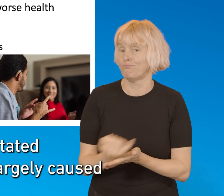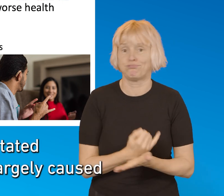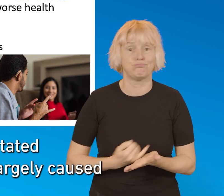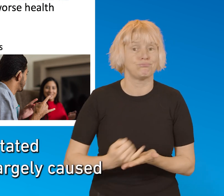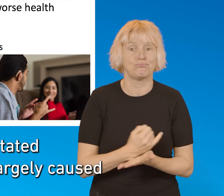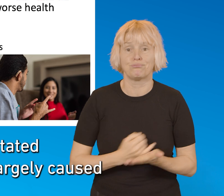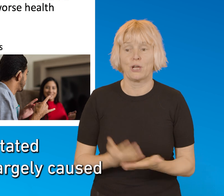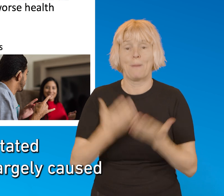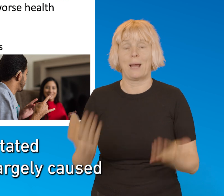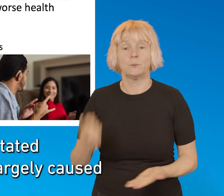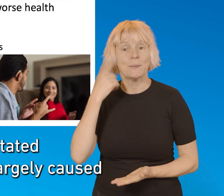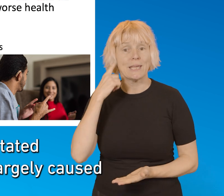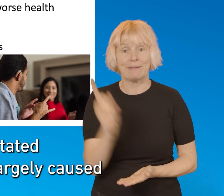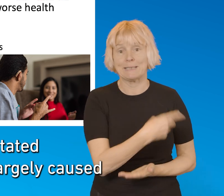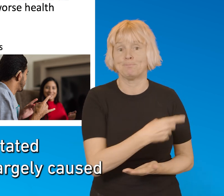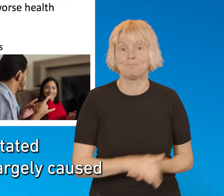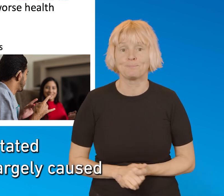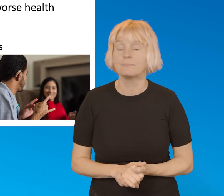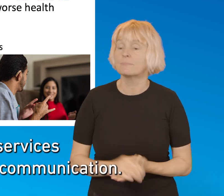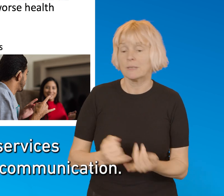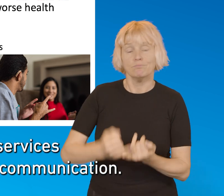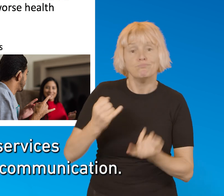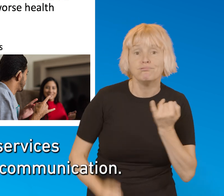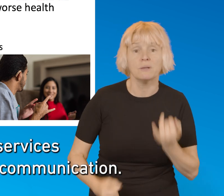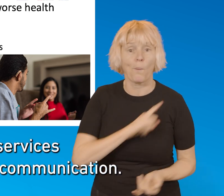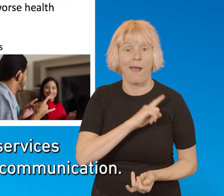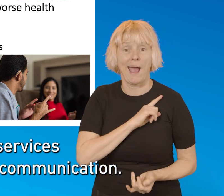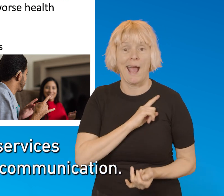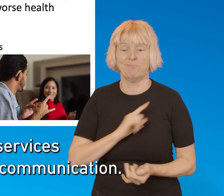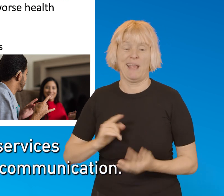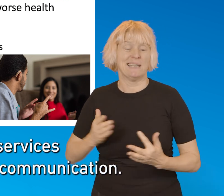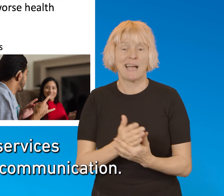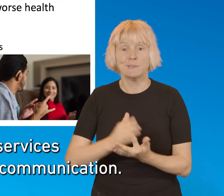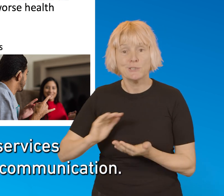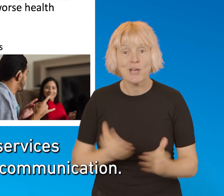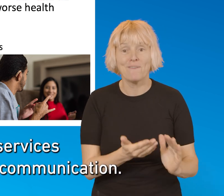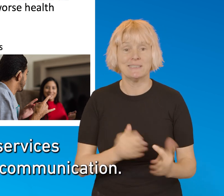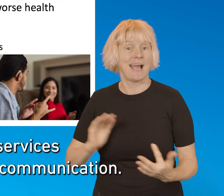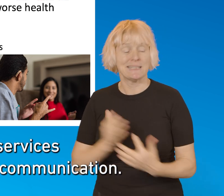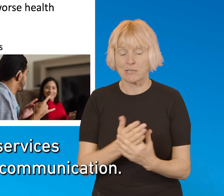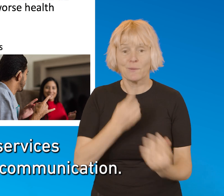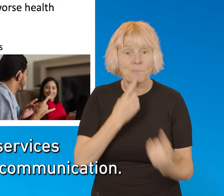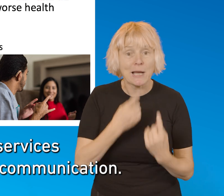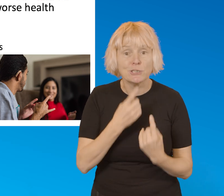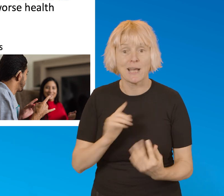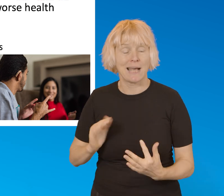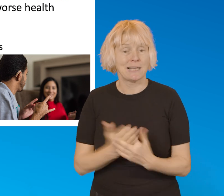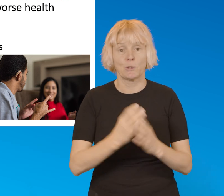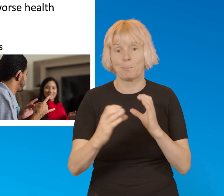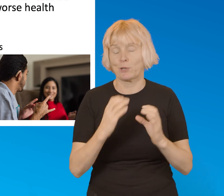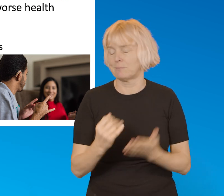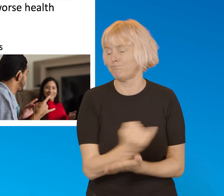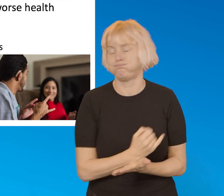And the report stated that this was probably largely caused by poor access to services and information and poor communication.